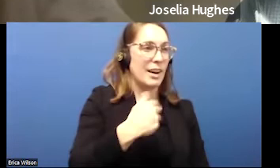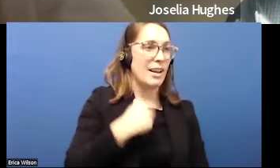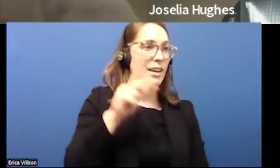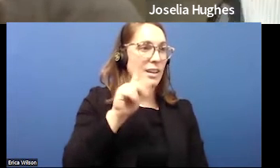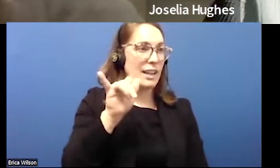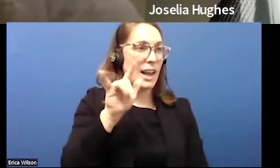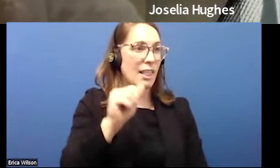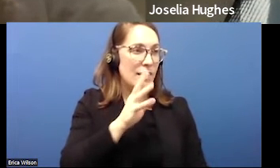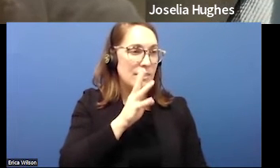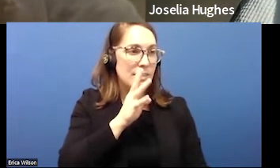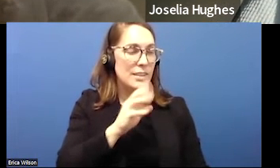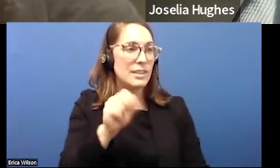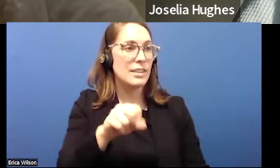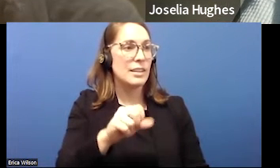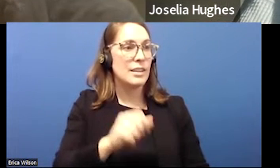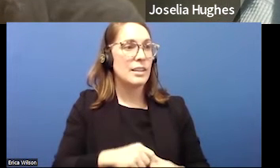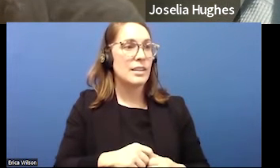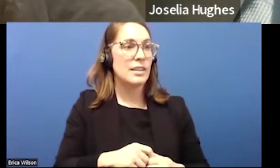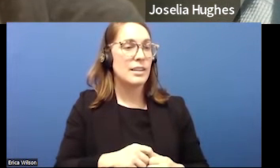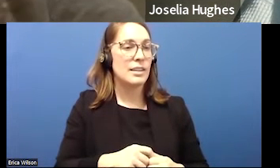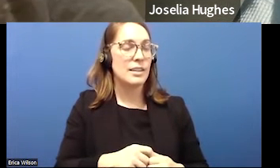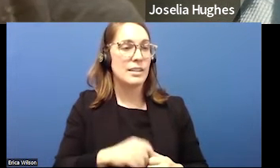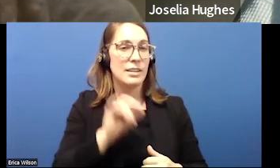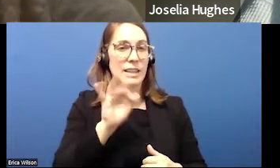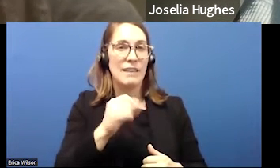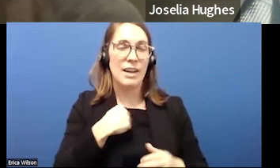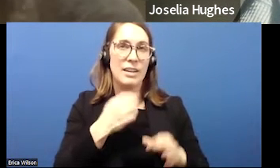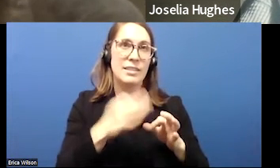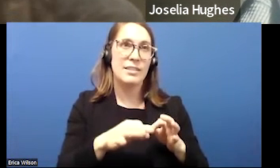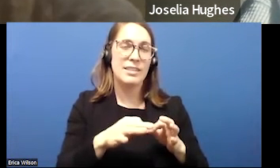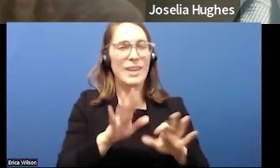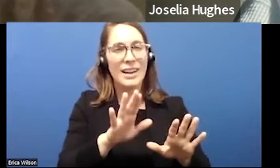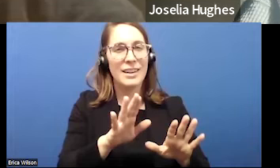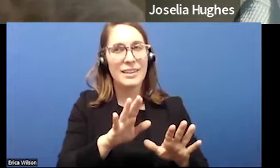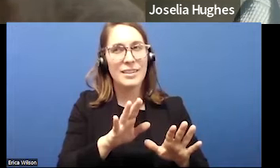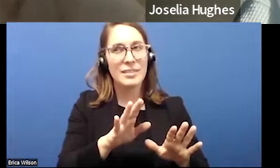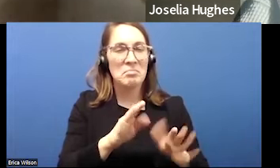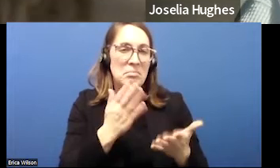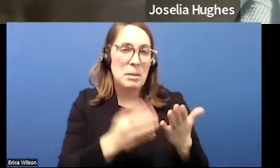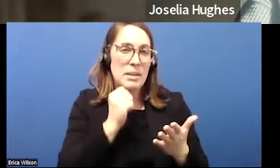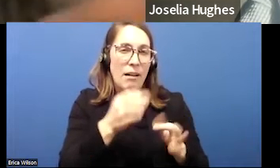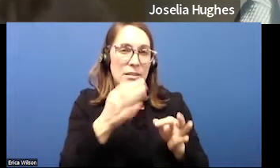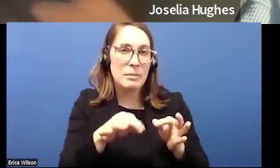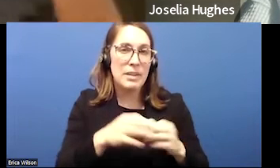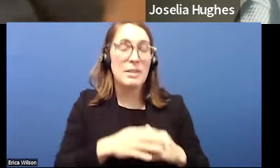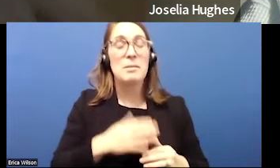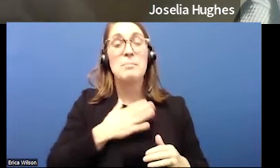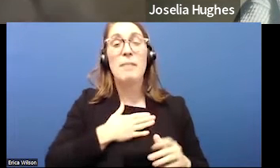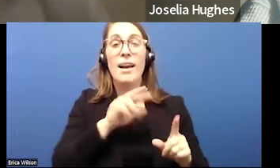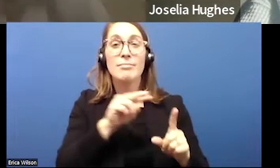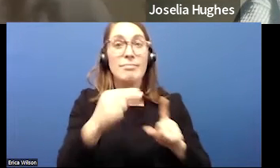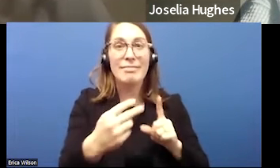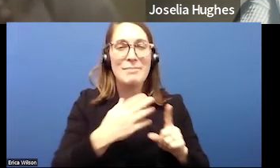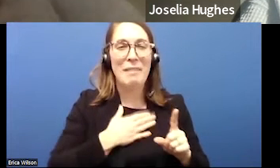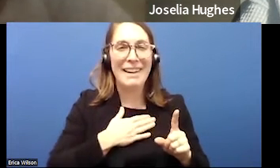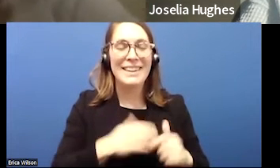Yeah, this is Kayla speaking. I mean, a simplified, or maybe it's not simplified. Another way that I